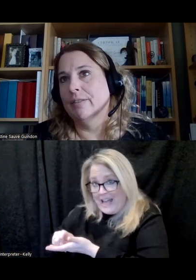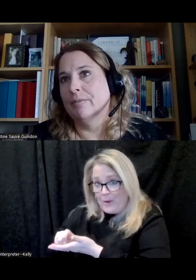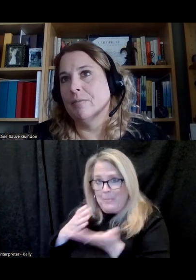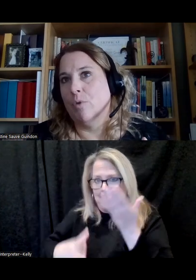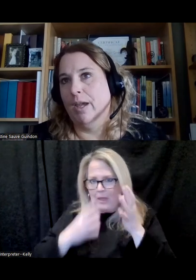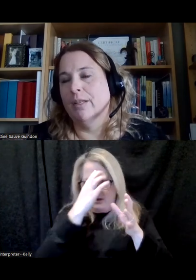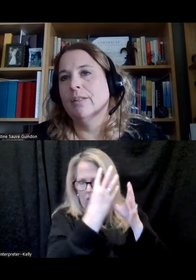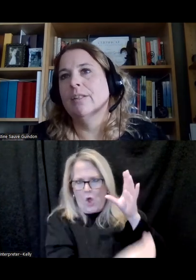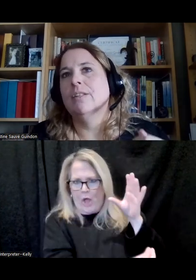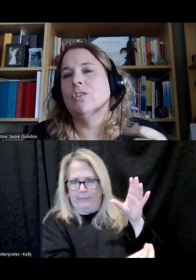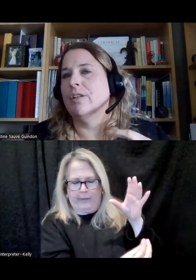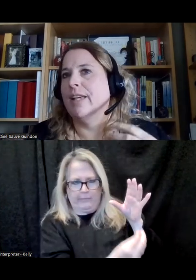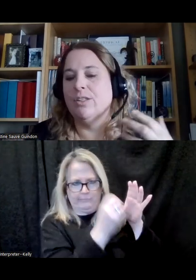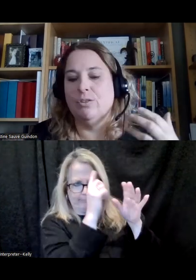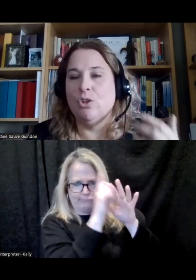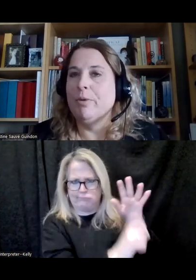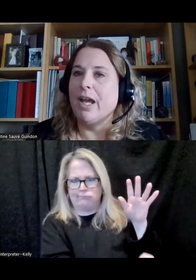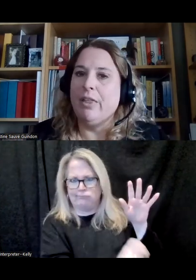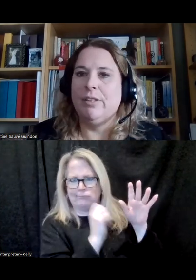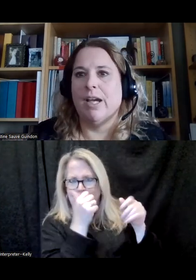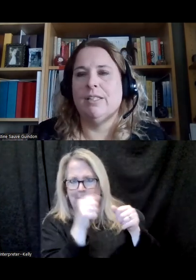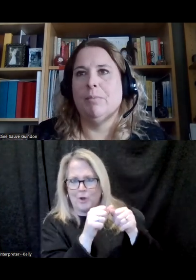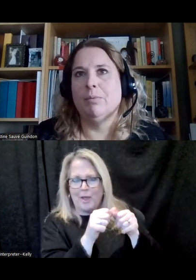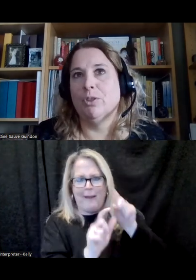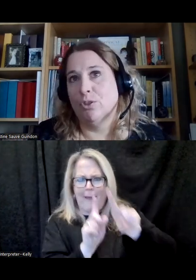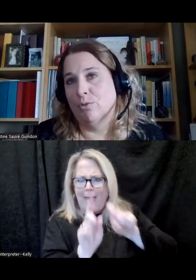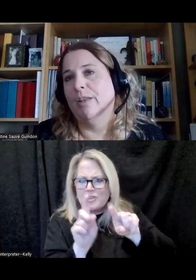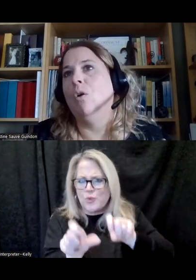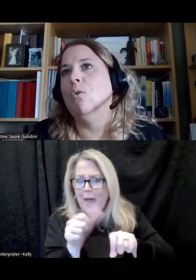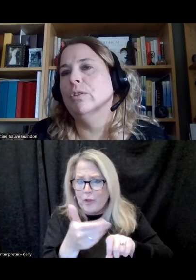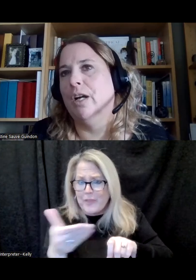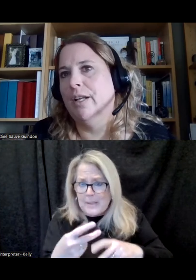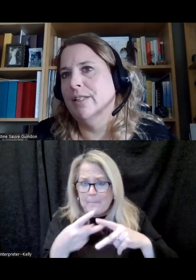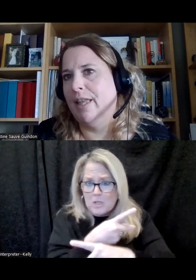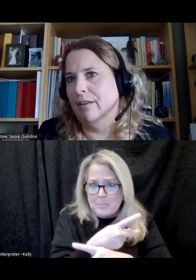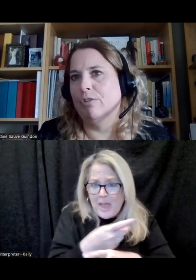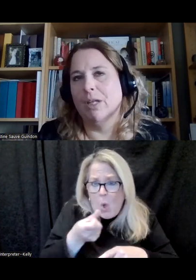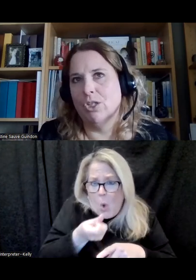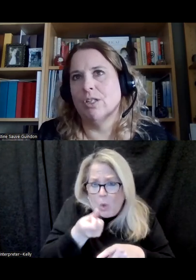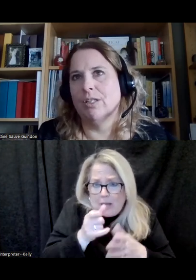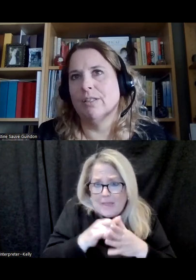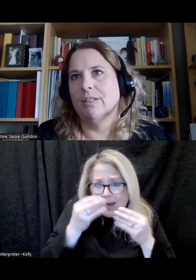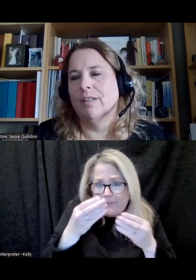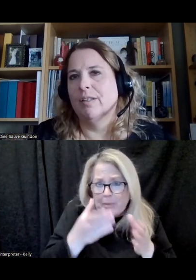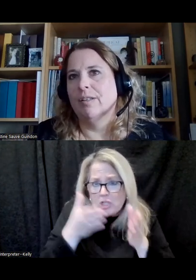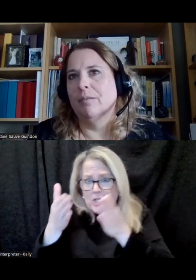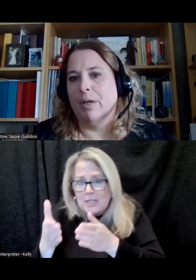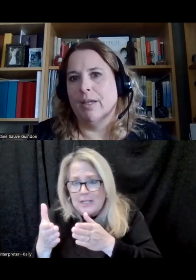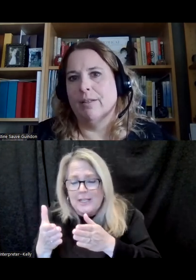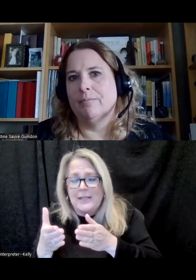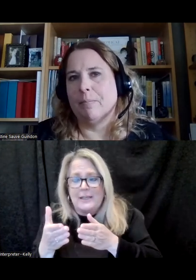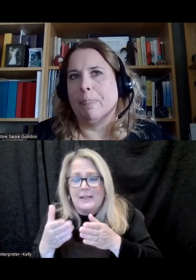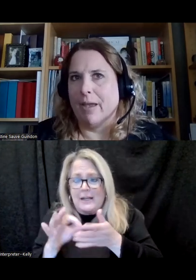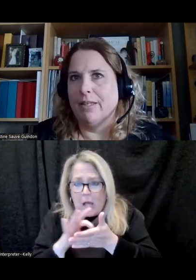gone, right? So, because I asked you so many other tasks to be able to do and hold on to that information.